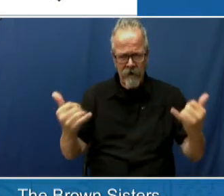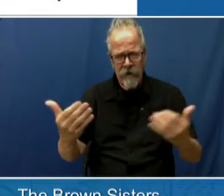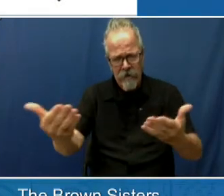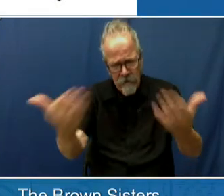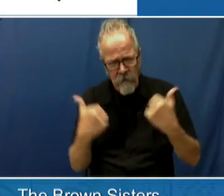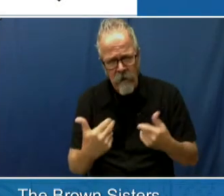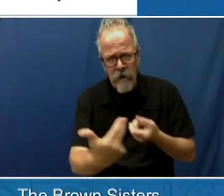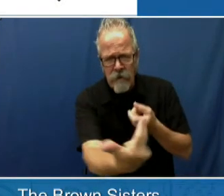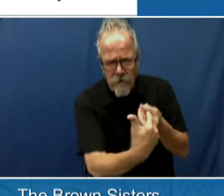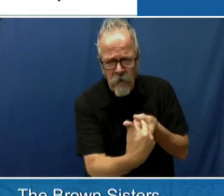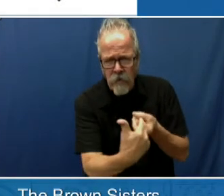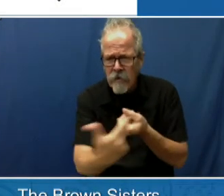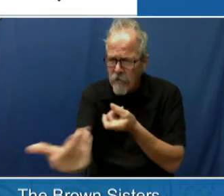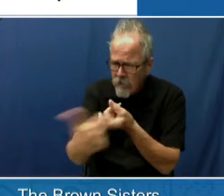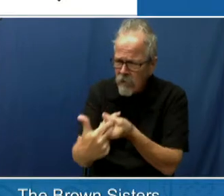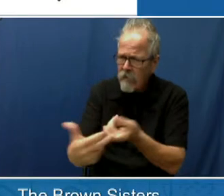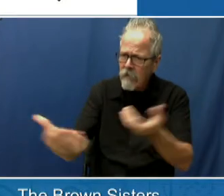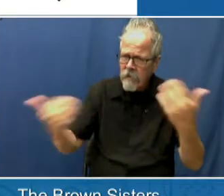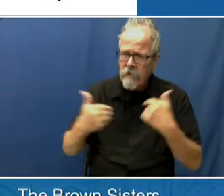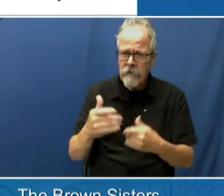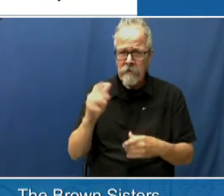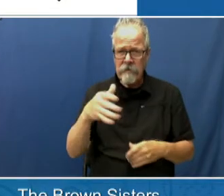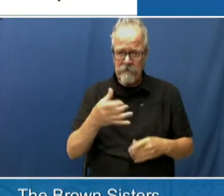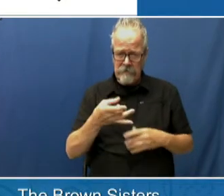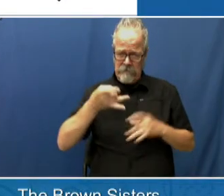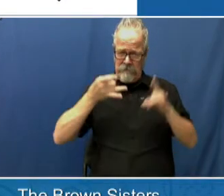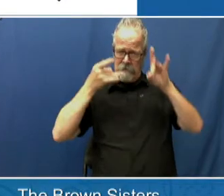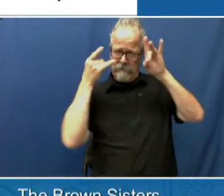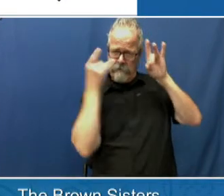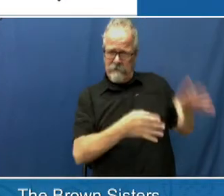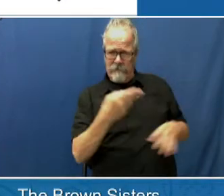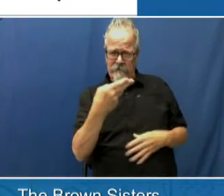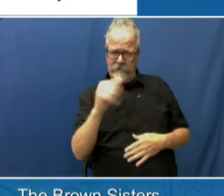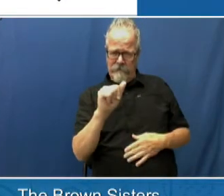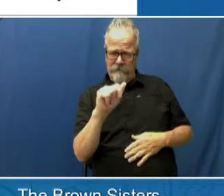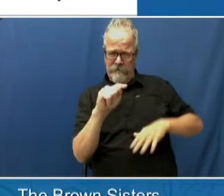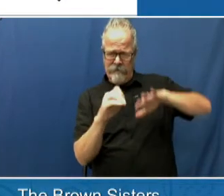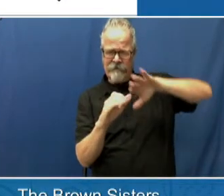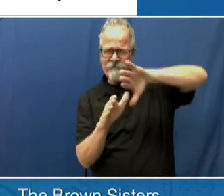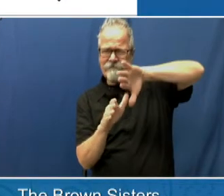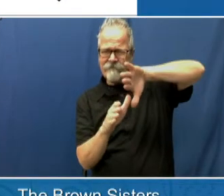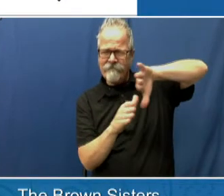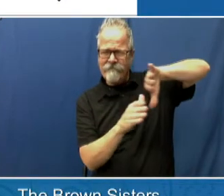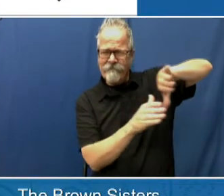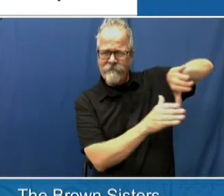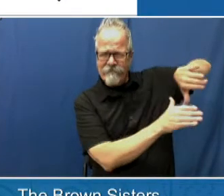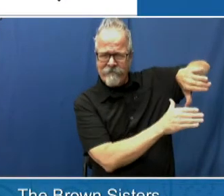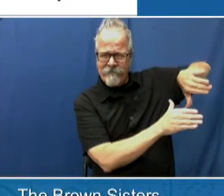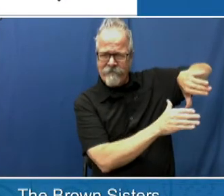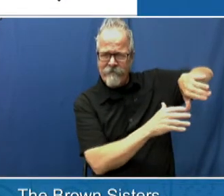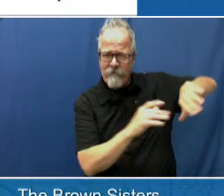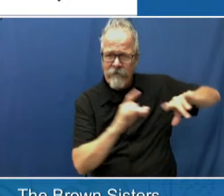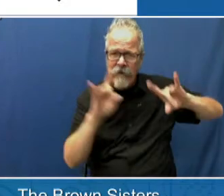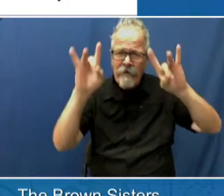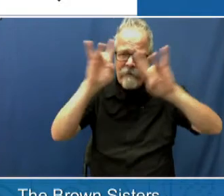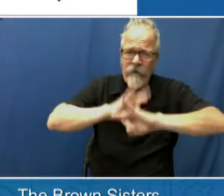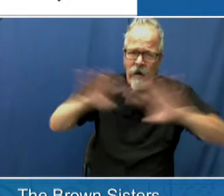hate groups have no place in our city. Violence has no place in our